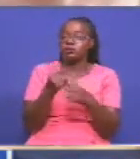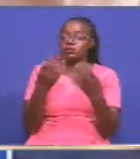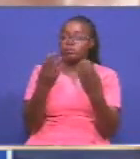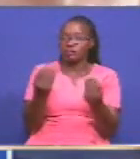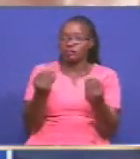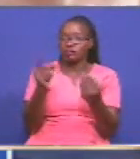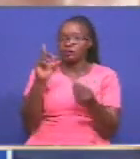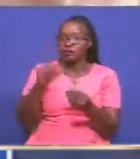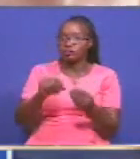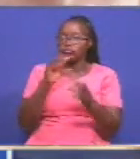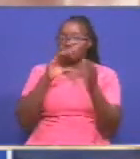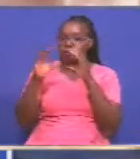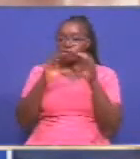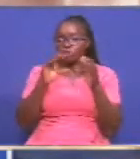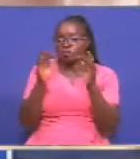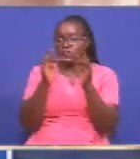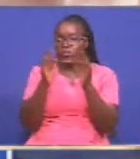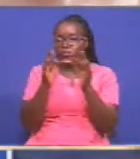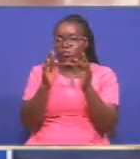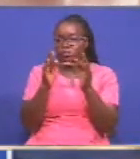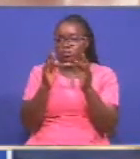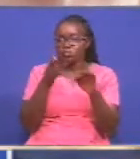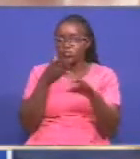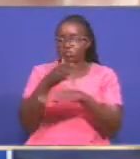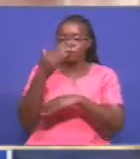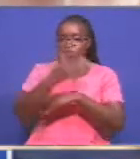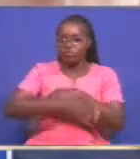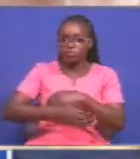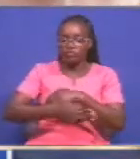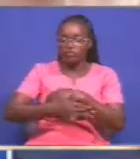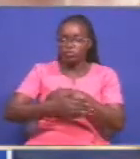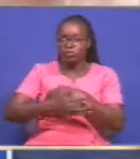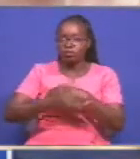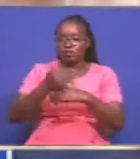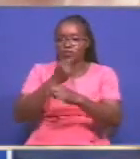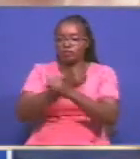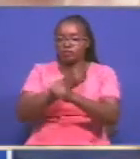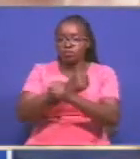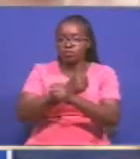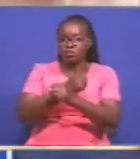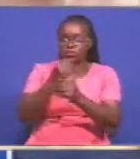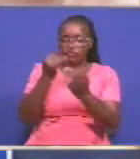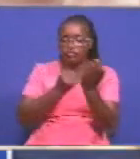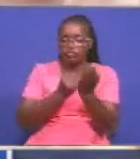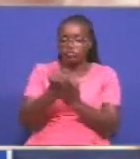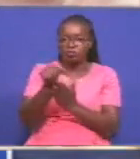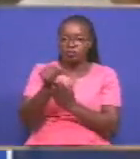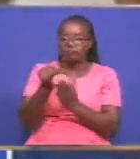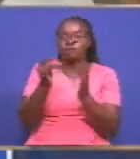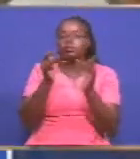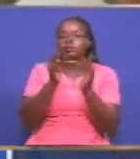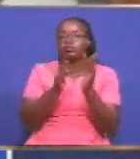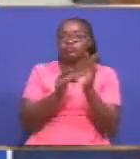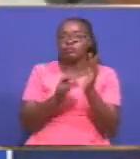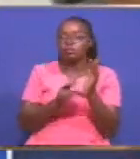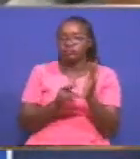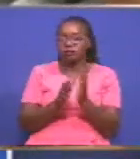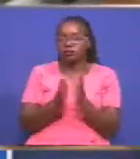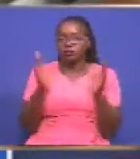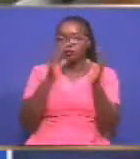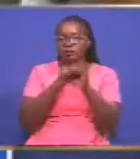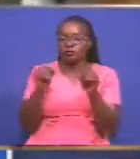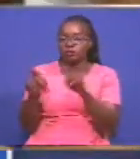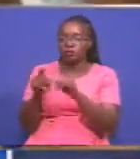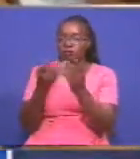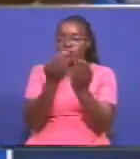easier and cheaper to communicate digitally across borders while protecting the integrity of the data. The president also